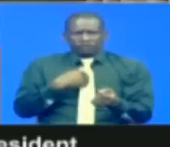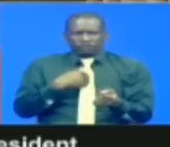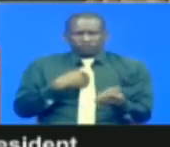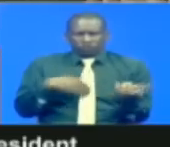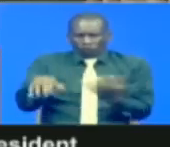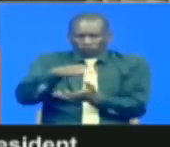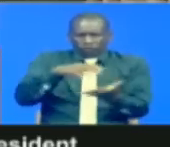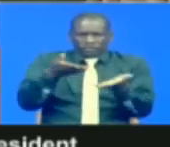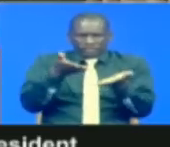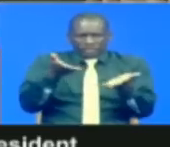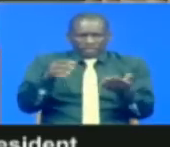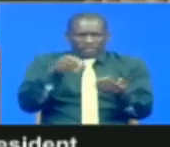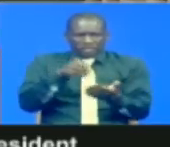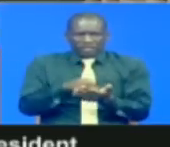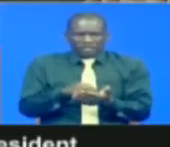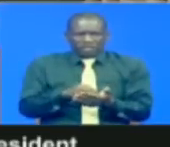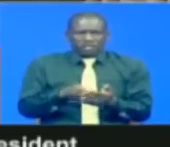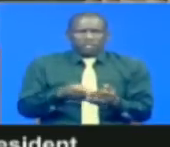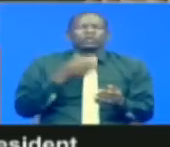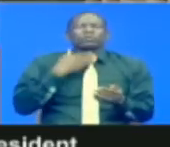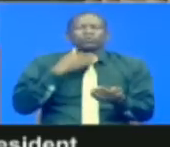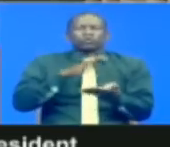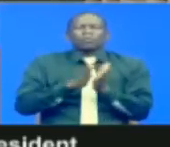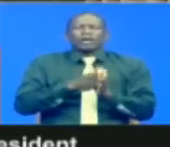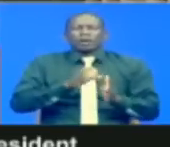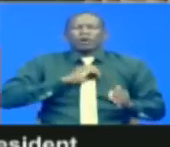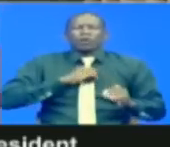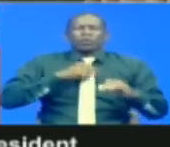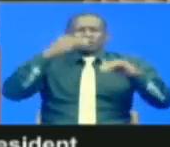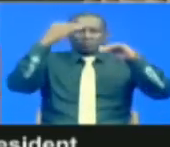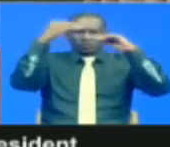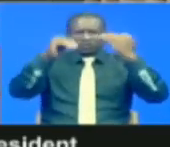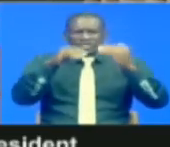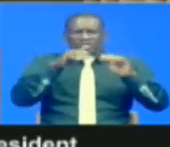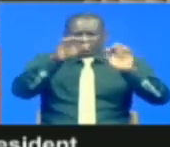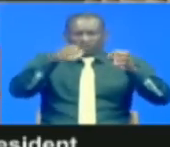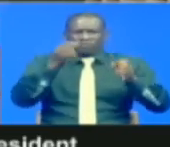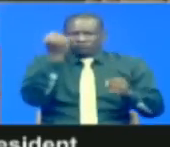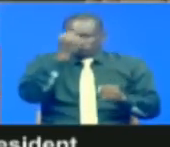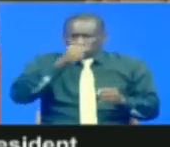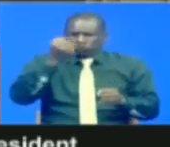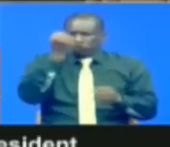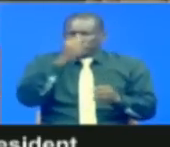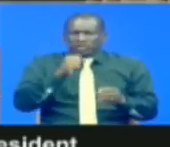On account of being our own experts in sugarcane farming, have formed our own task